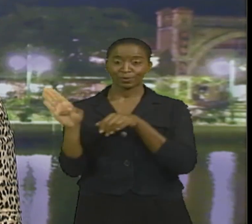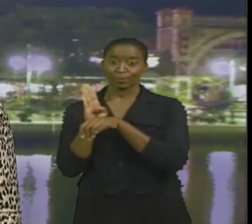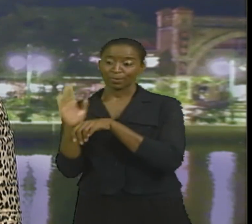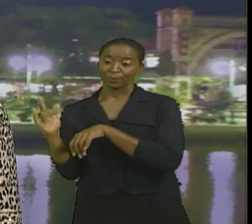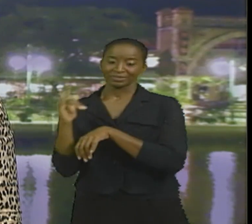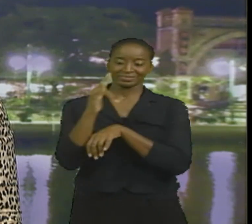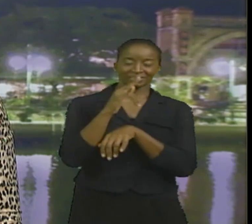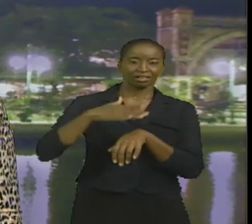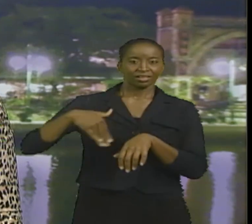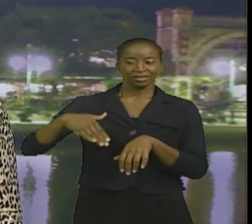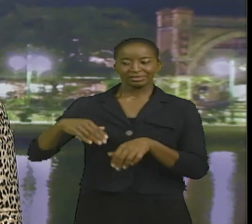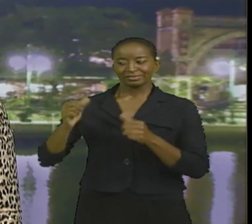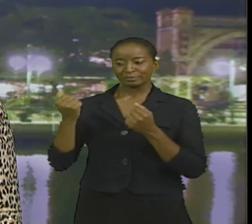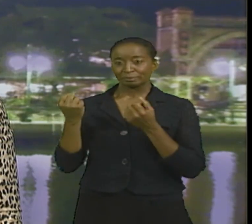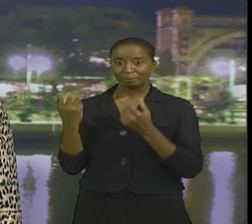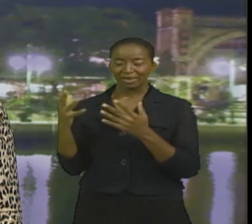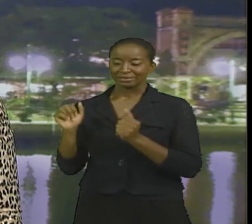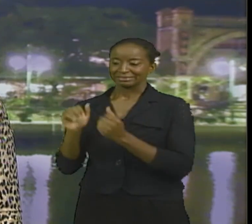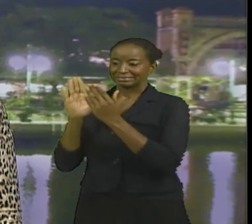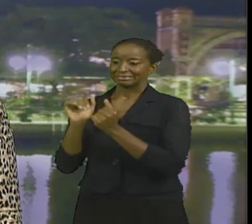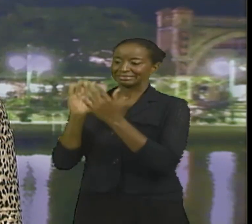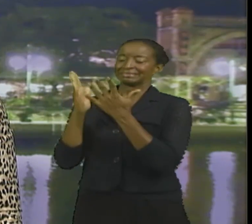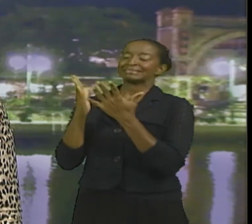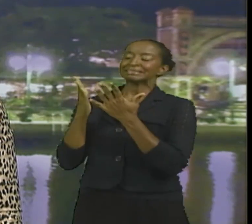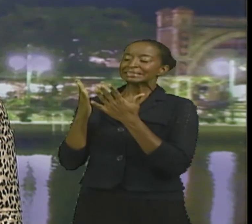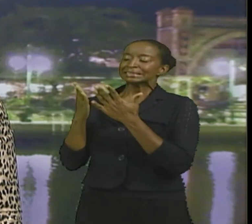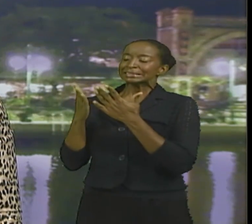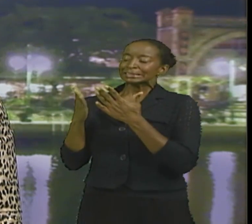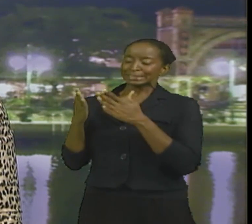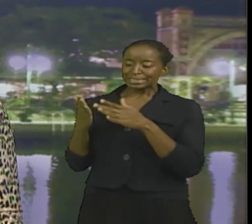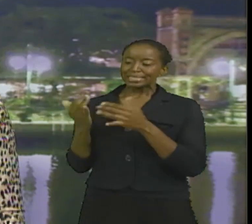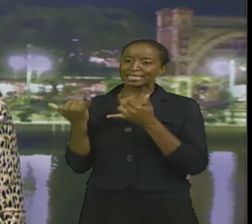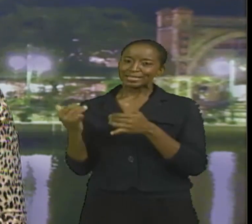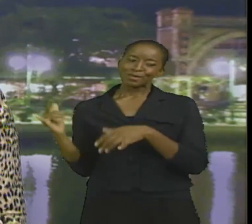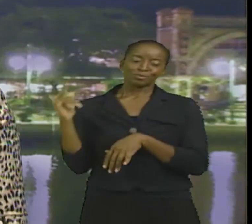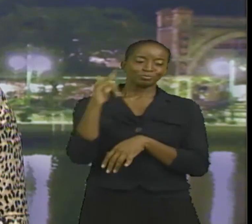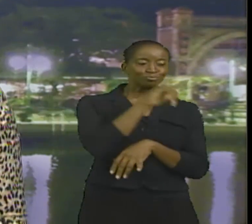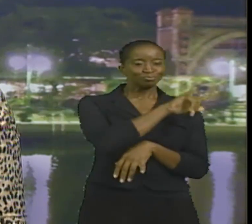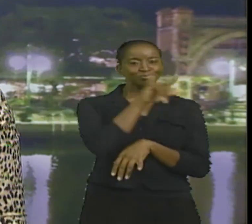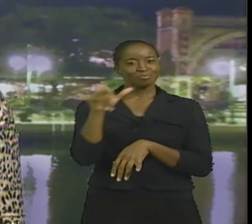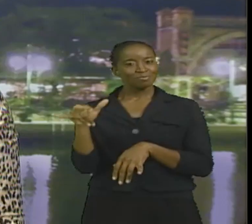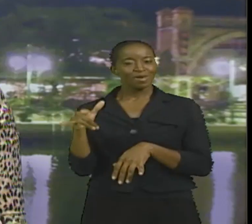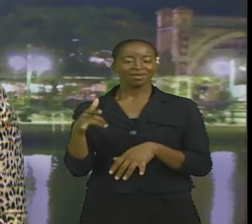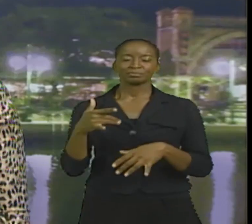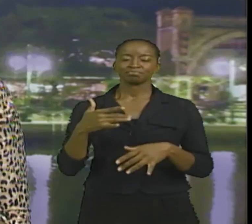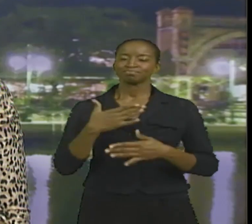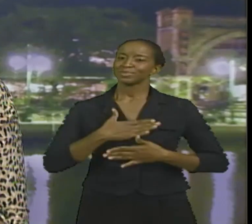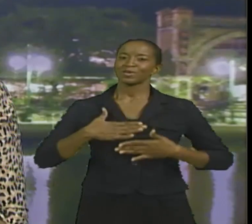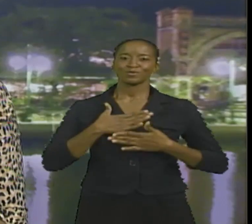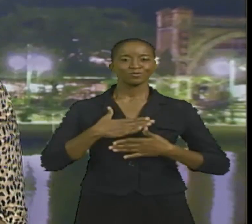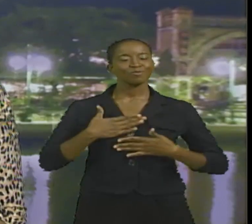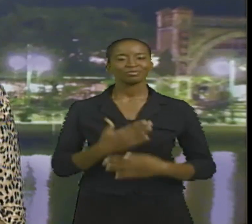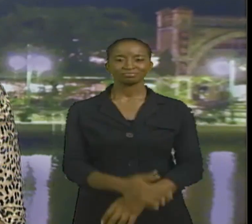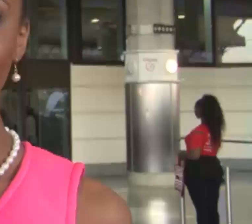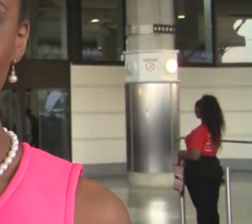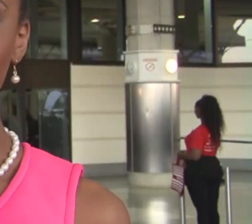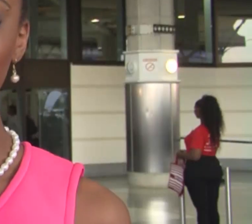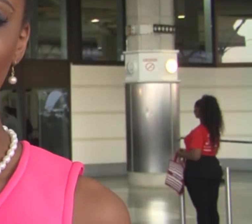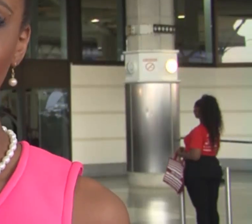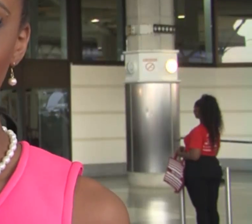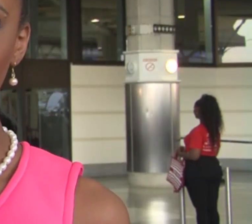overcome several challenges, but that only made the experience even more meaningful. While I was over